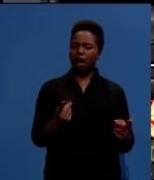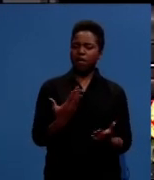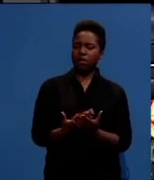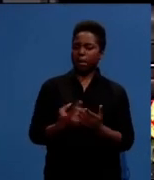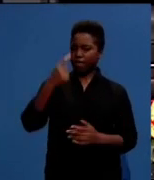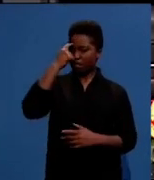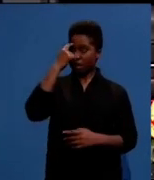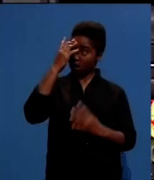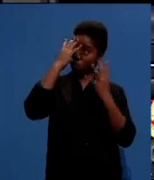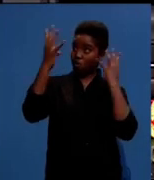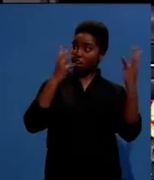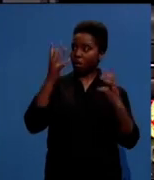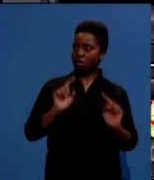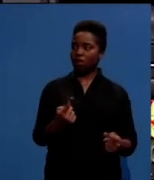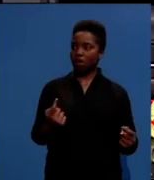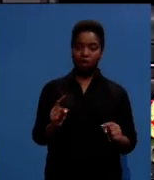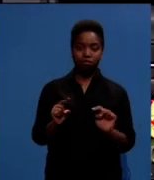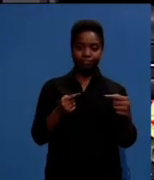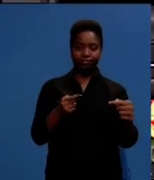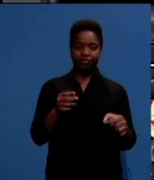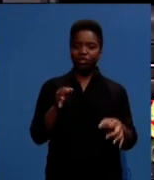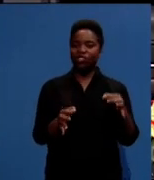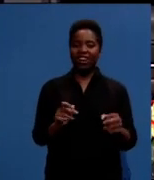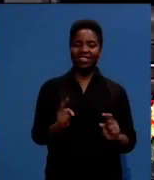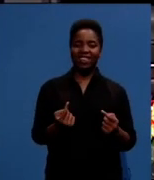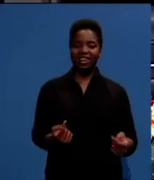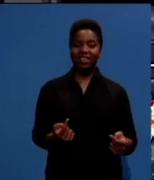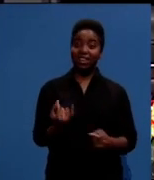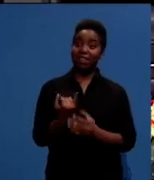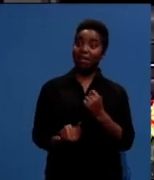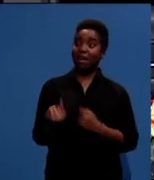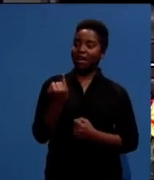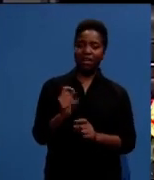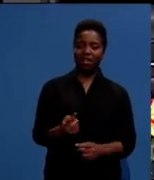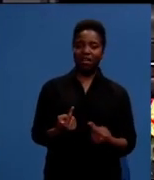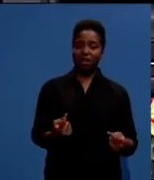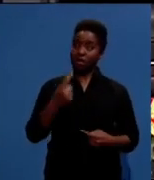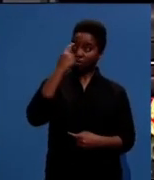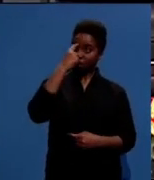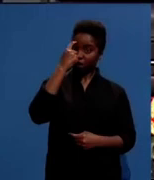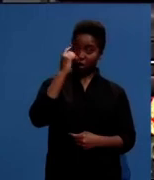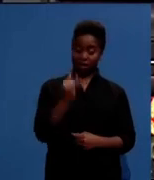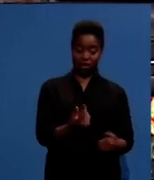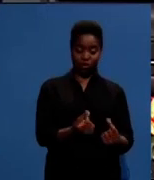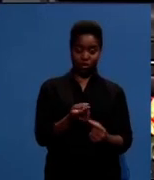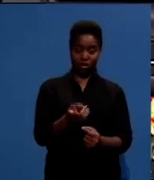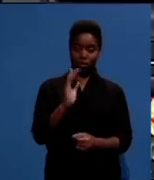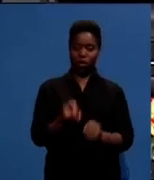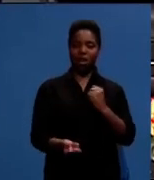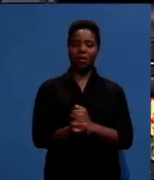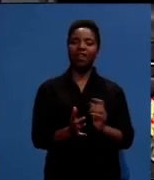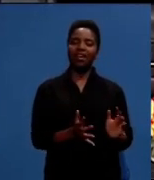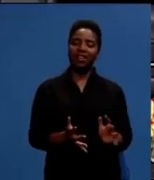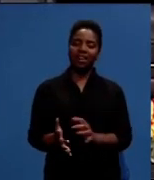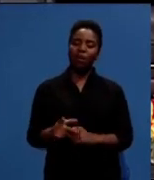be creative, who are not able to argue, to judge. They're not able to be independent in how they make decisions and think about the consequences. And all of that has to do with the